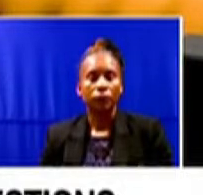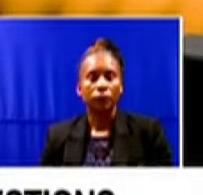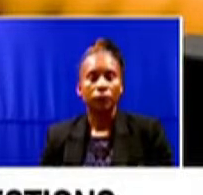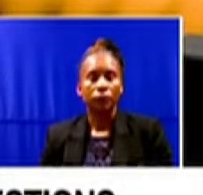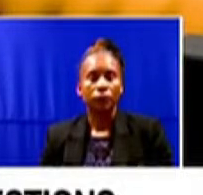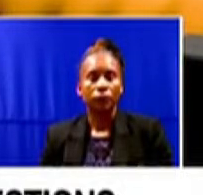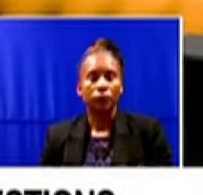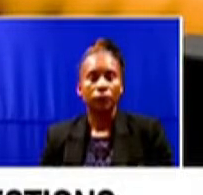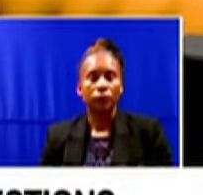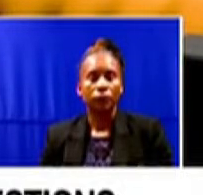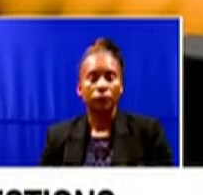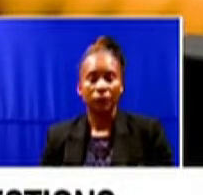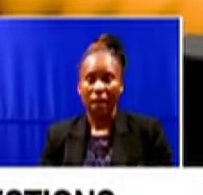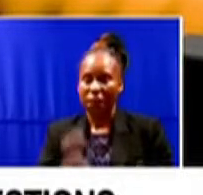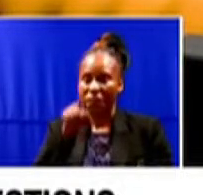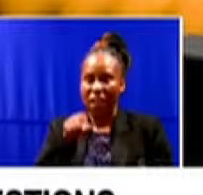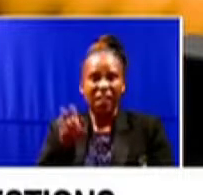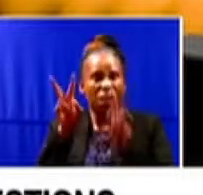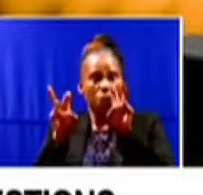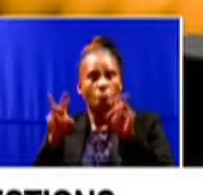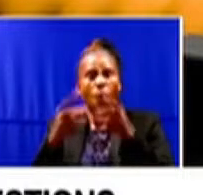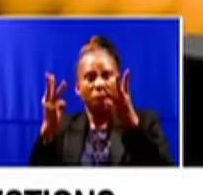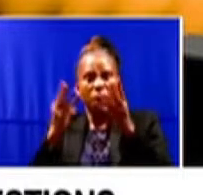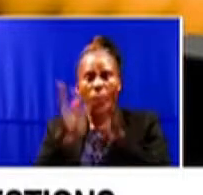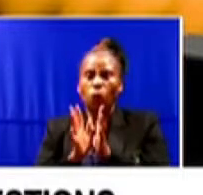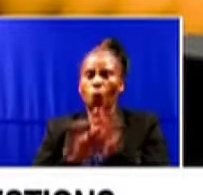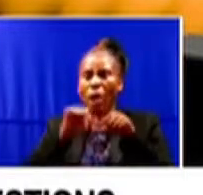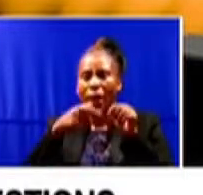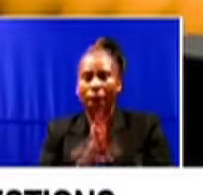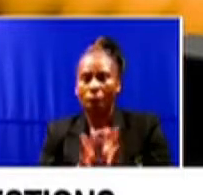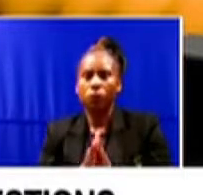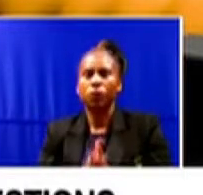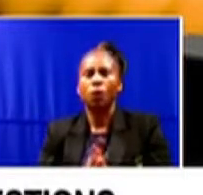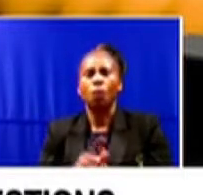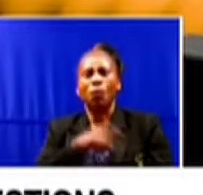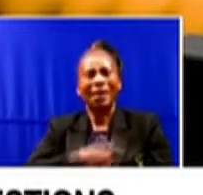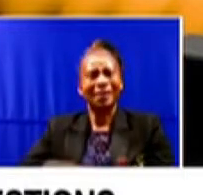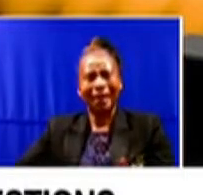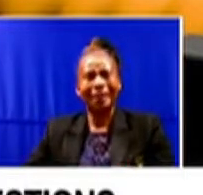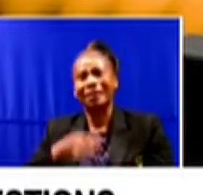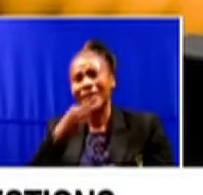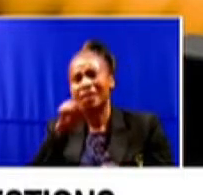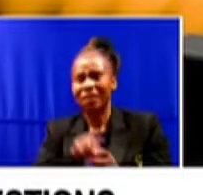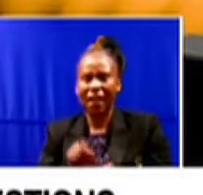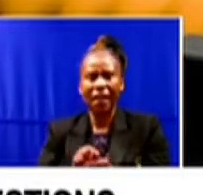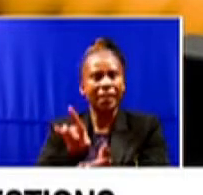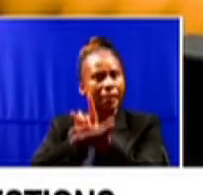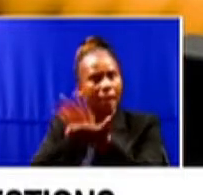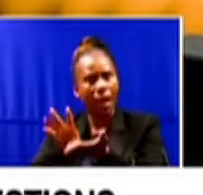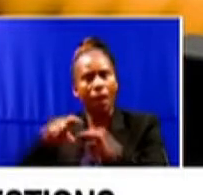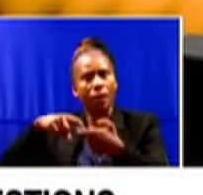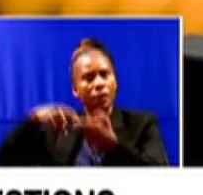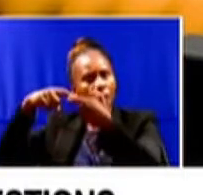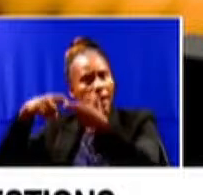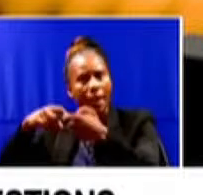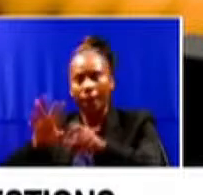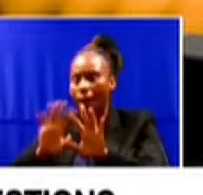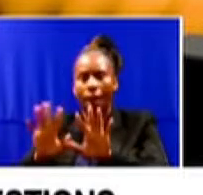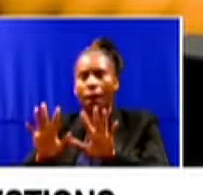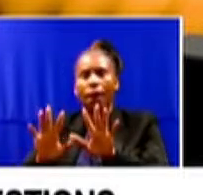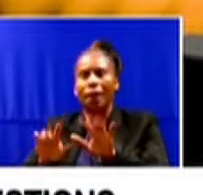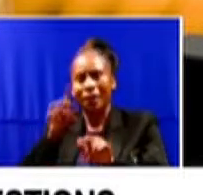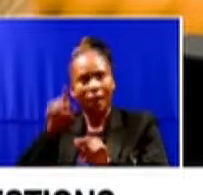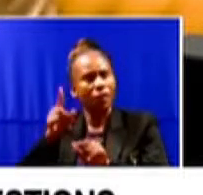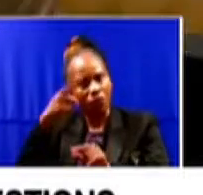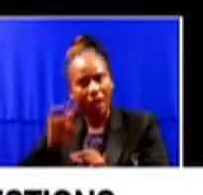decision suspending the President. So I think it's important to put it into perspective. This joke which they are trying to make is neither here nor there.